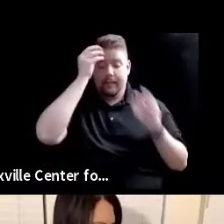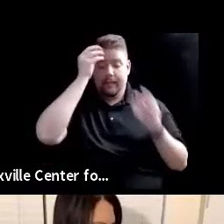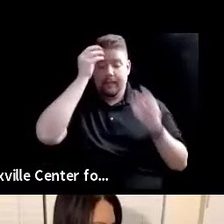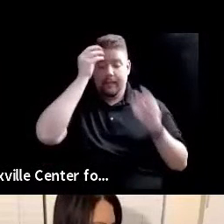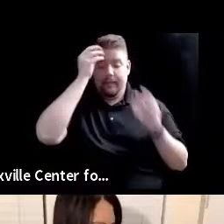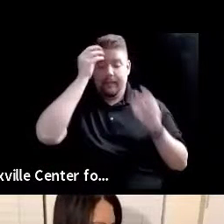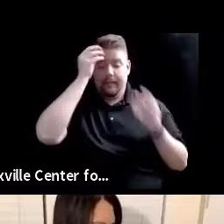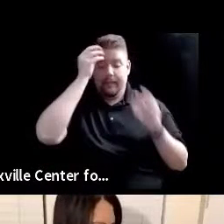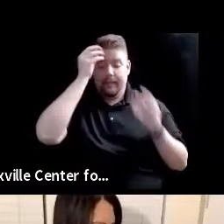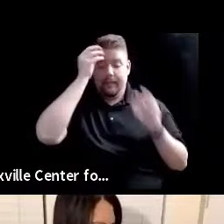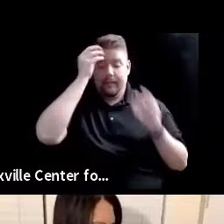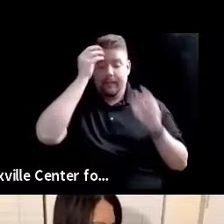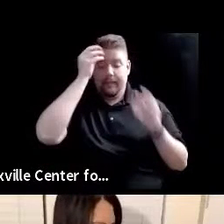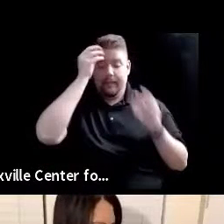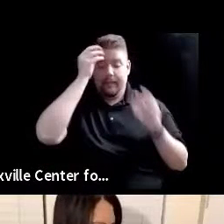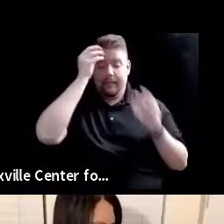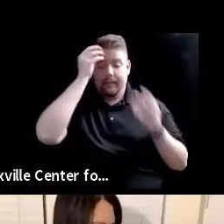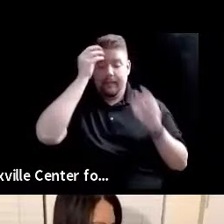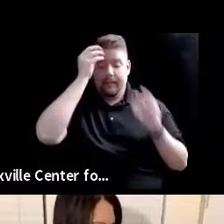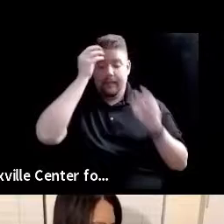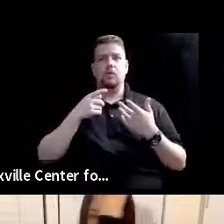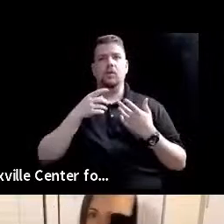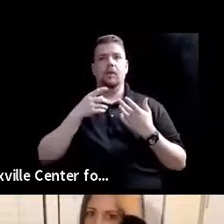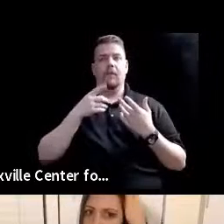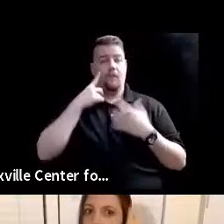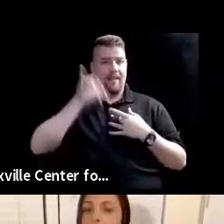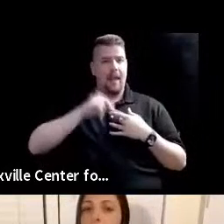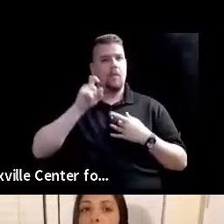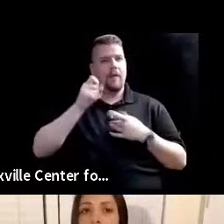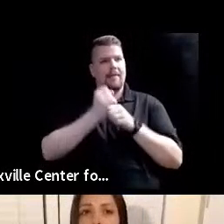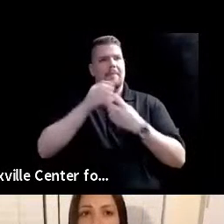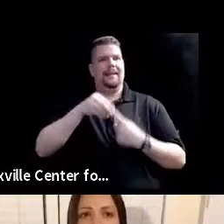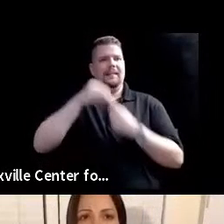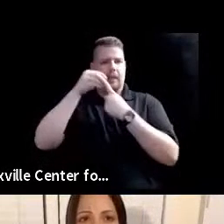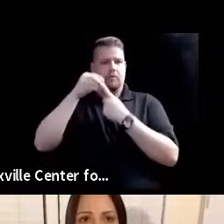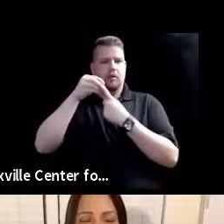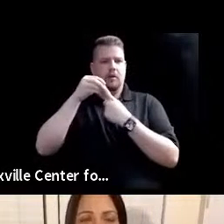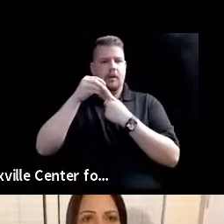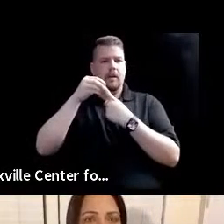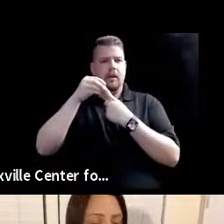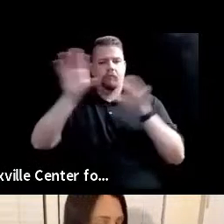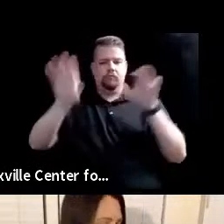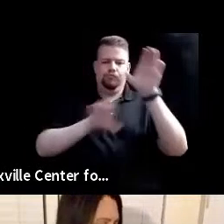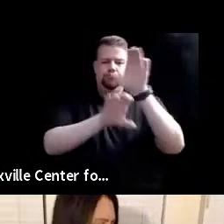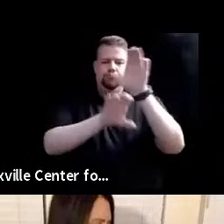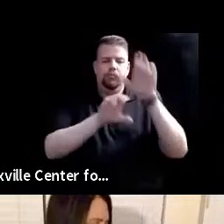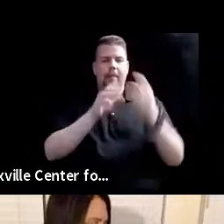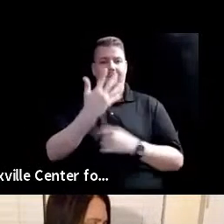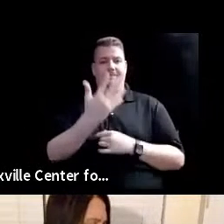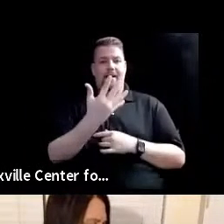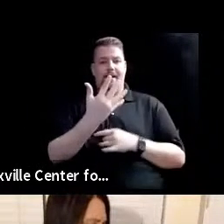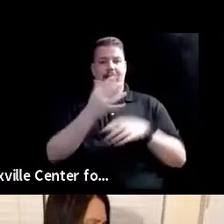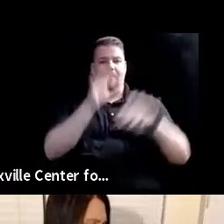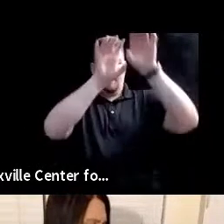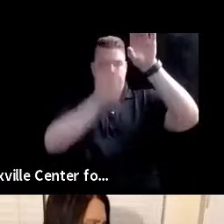about a way to make it, because what we'd have to do is make an exception and put it under paragraph 5.